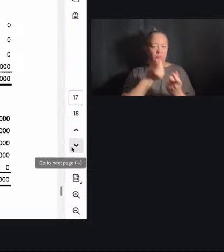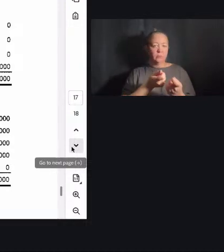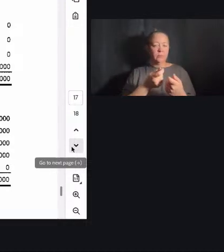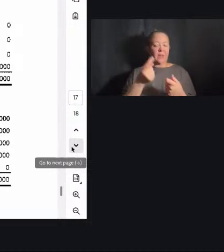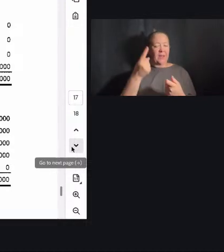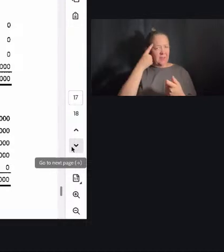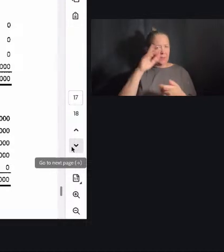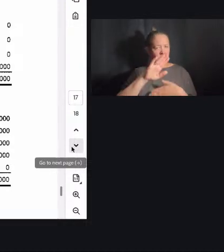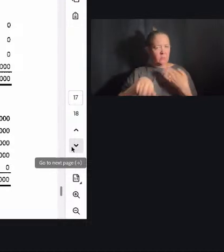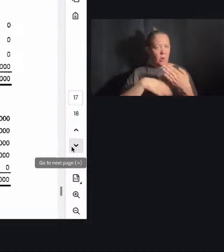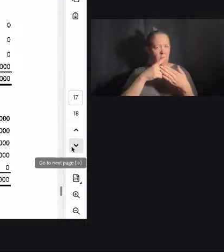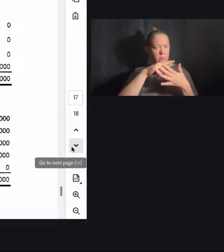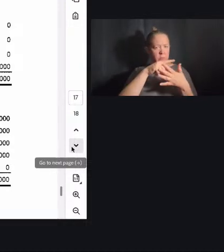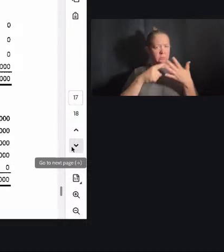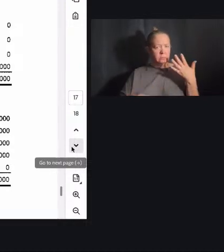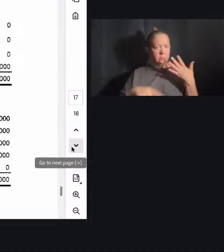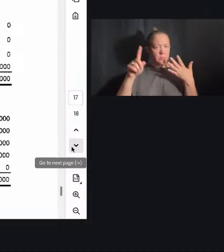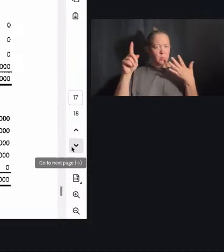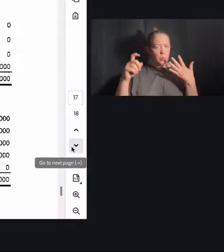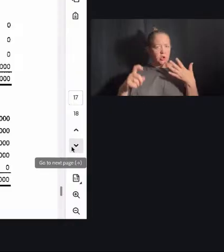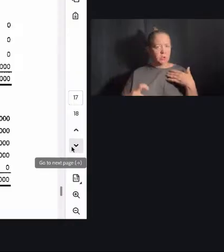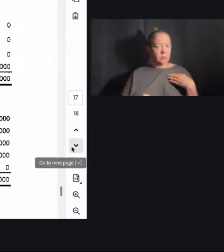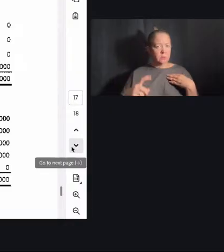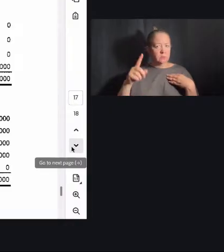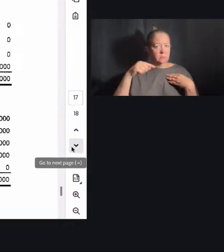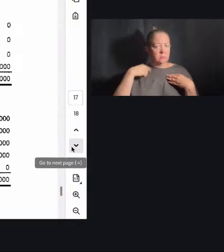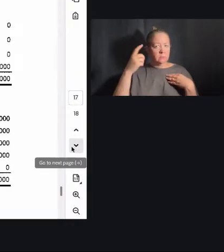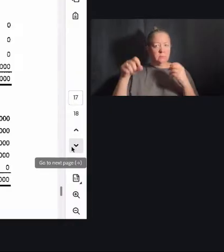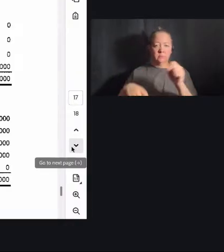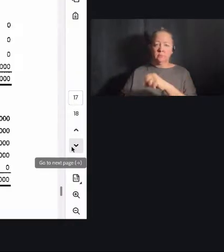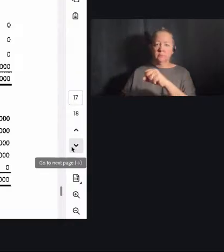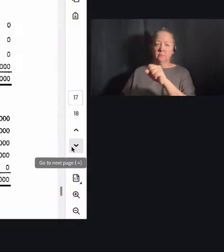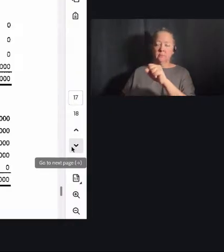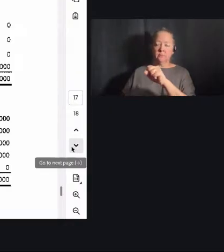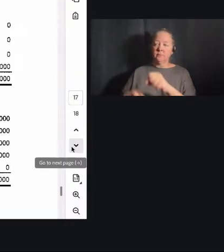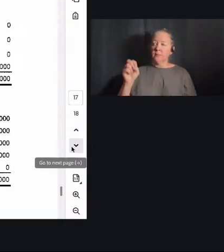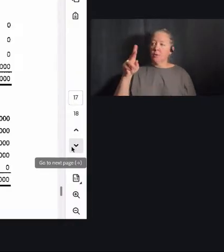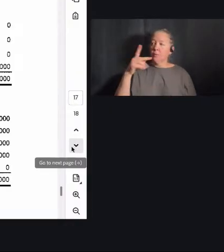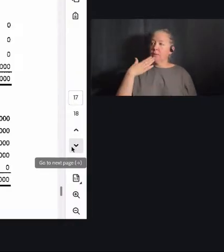questions. All right, thank you.